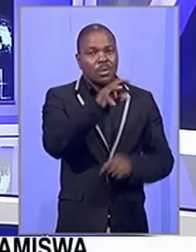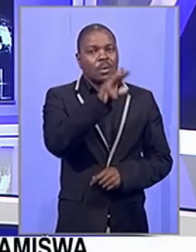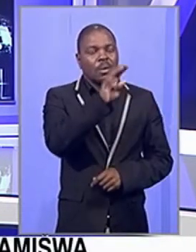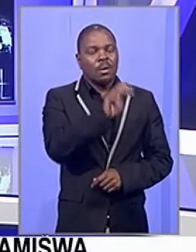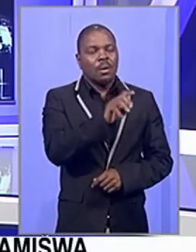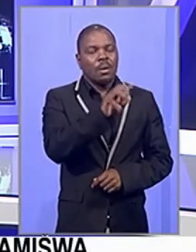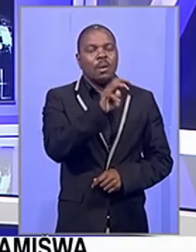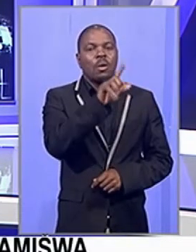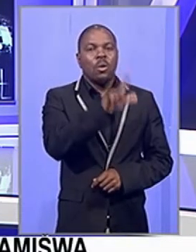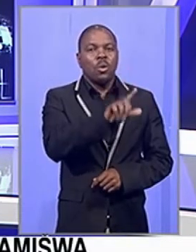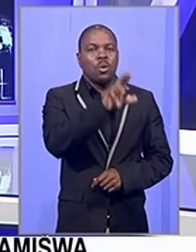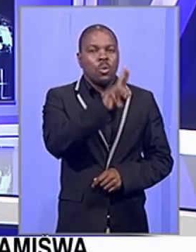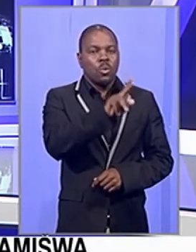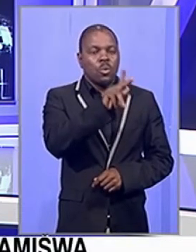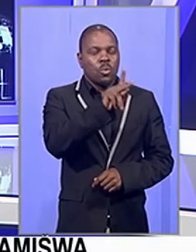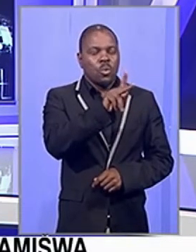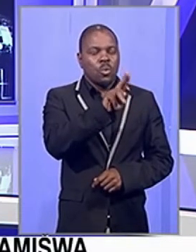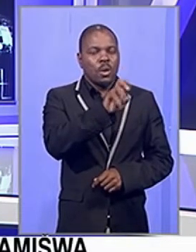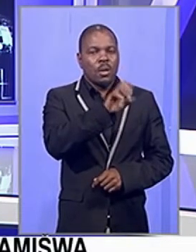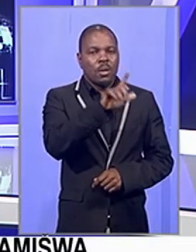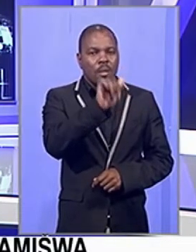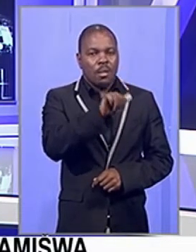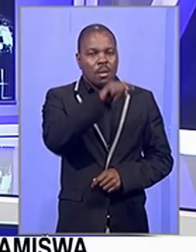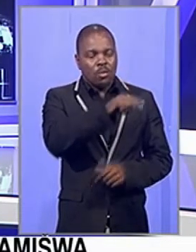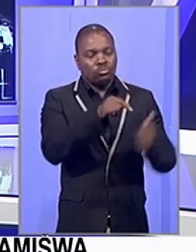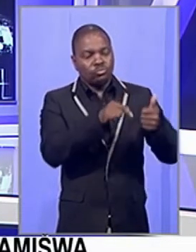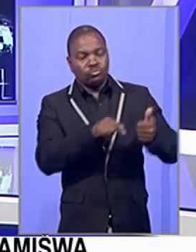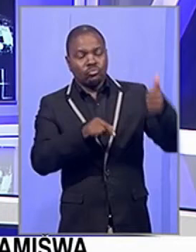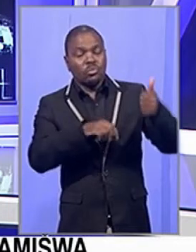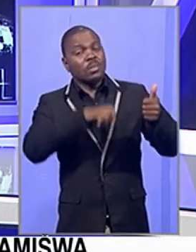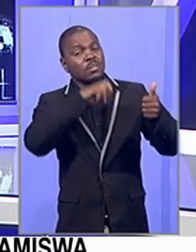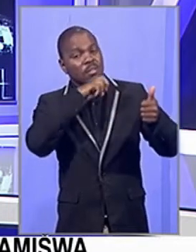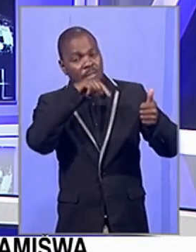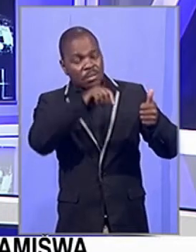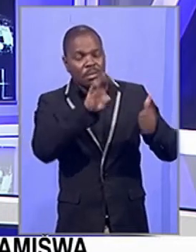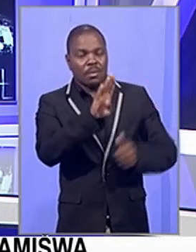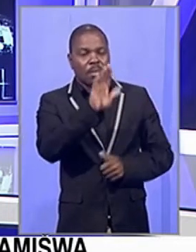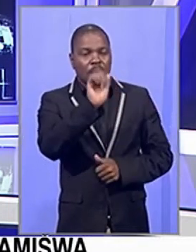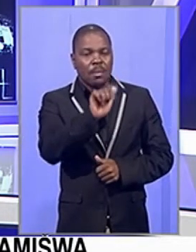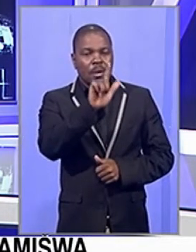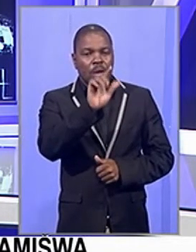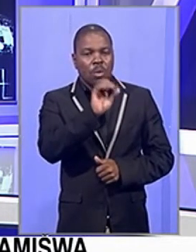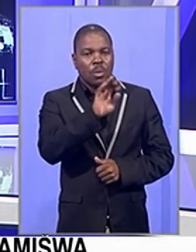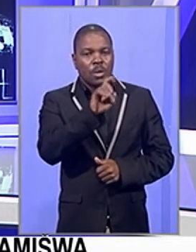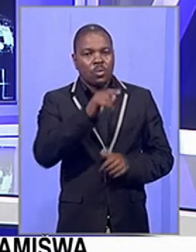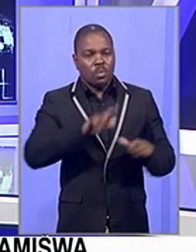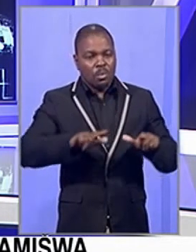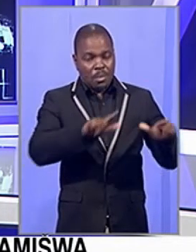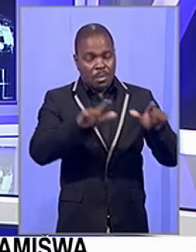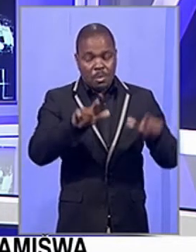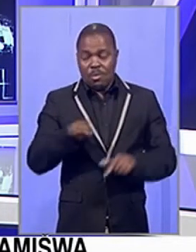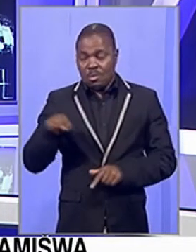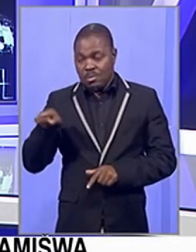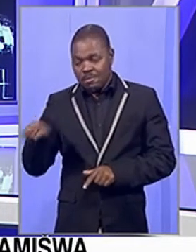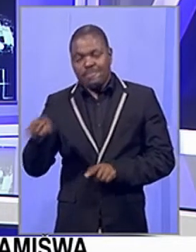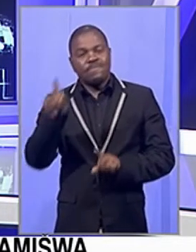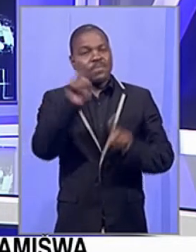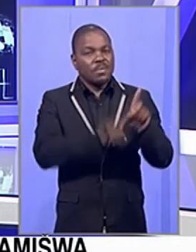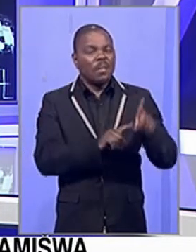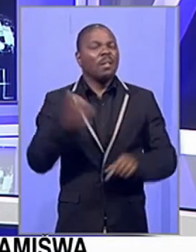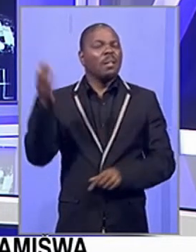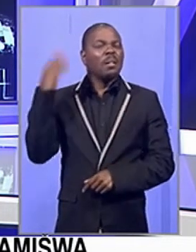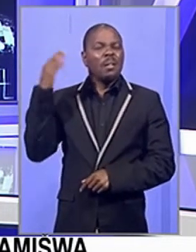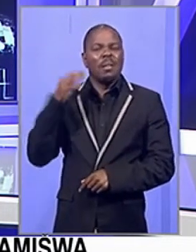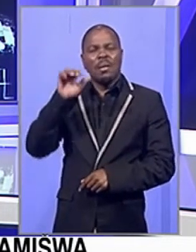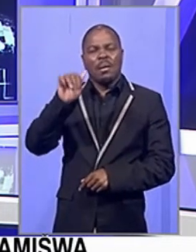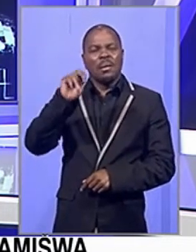go hlomamiša kgošana le kukela mojatši bjalo ka kgoši ya Balobedu ka Limpopo. Sefepi segolo sa peleng sa